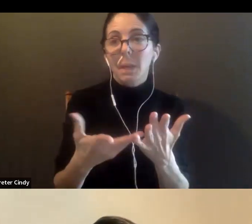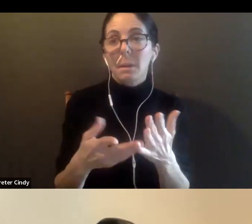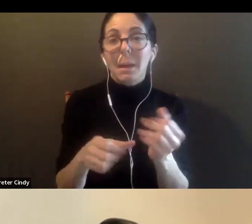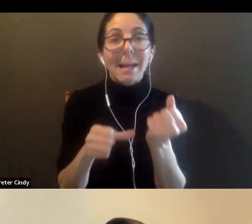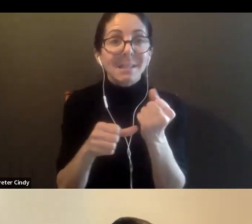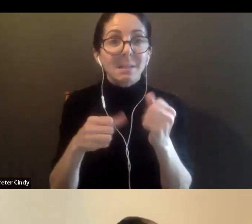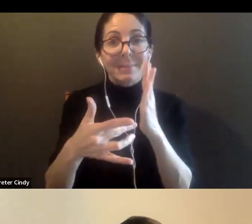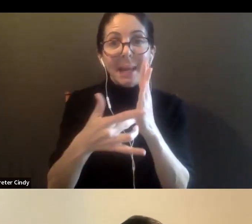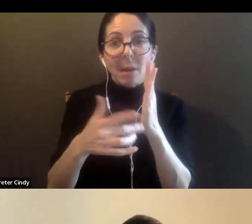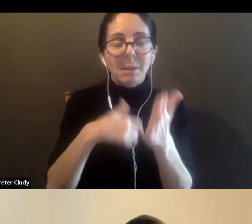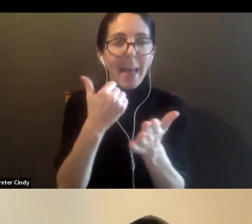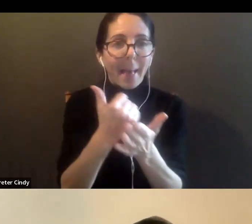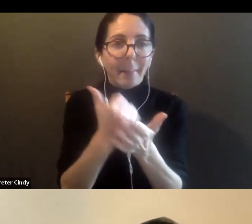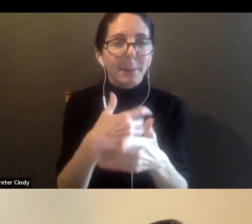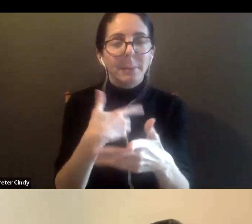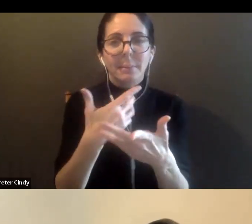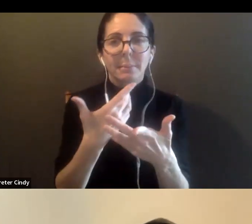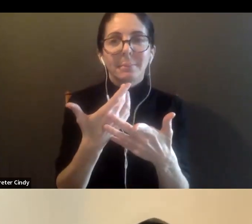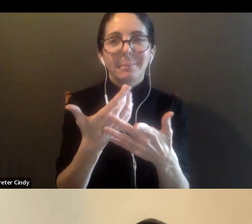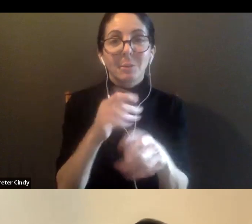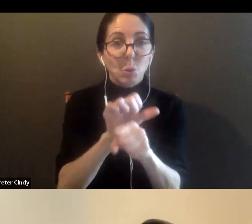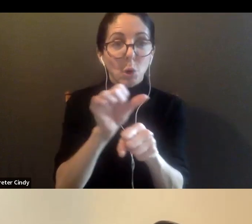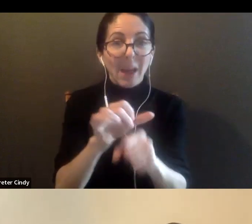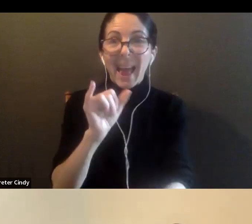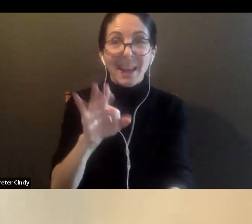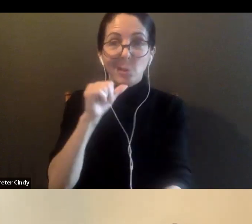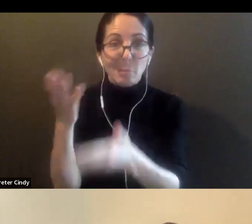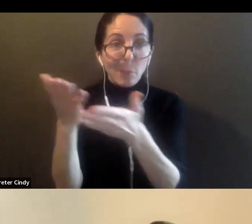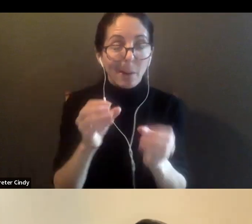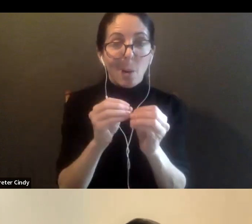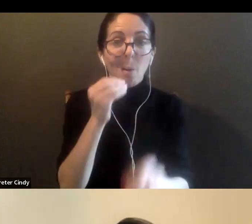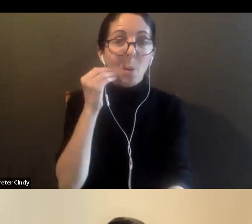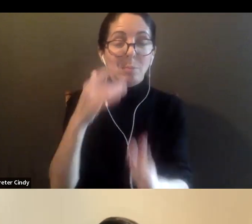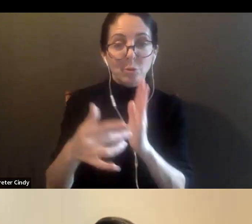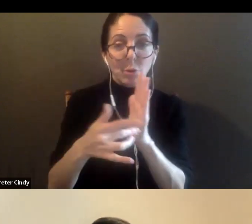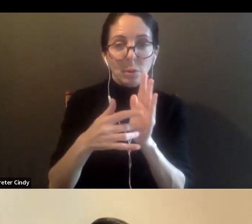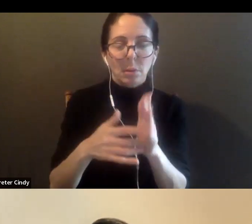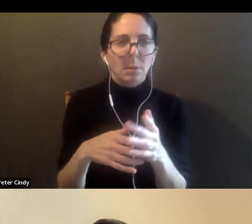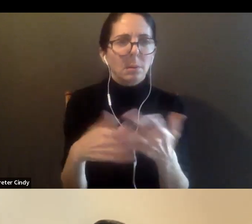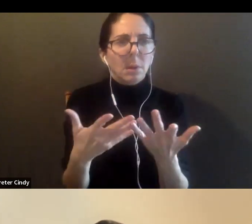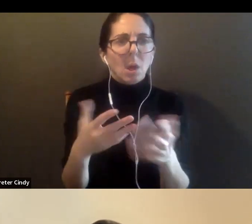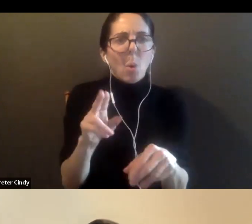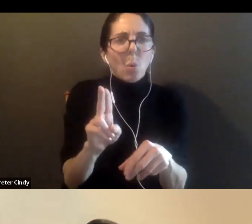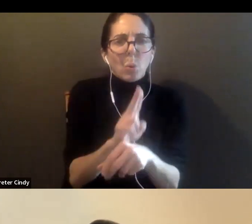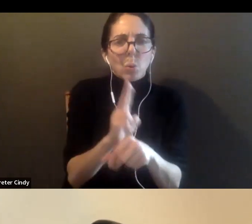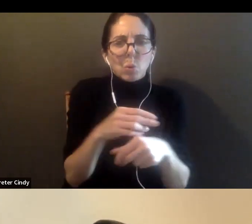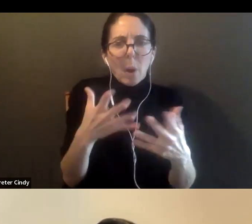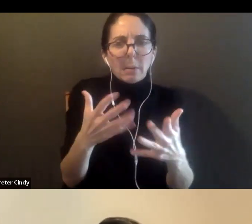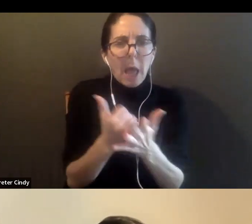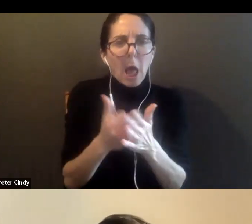have needed to do their work. And if they couldn't bring home those things, what were the immediate workarounds until they could get back into the offices to get those